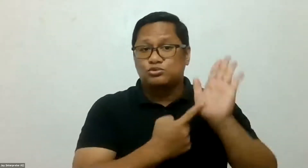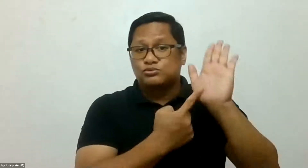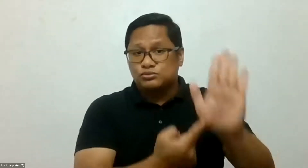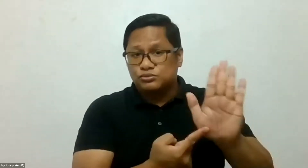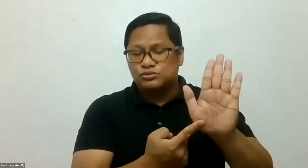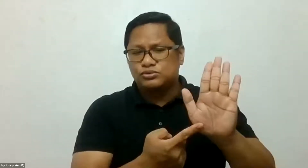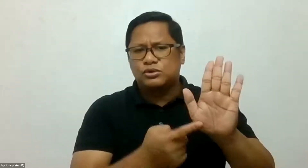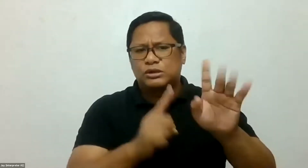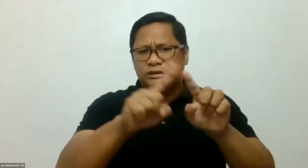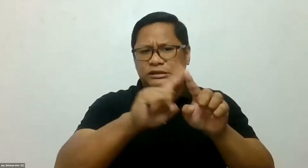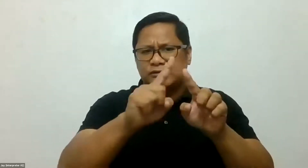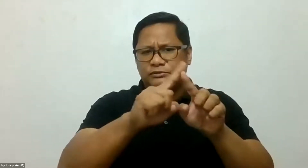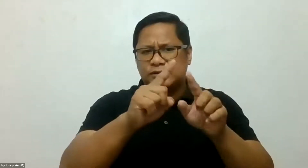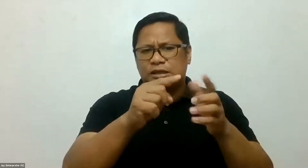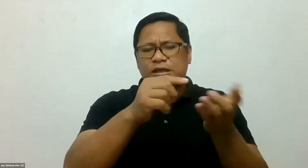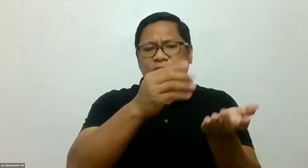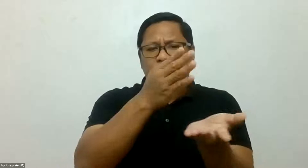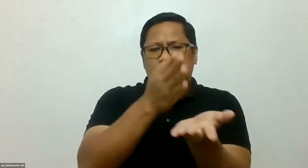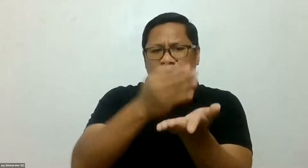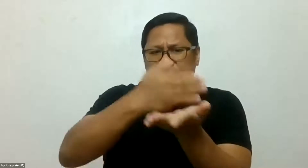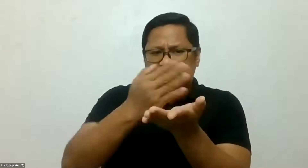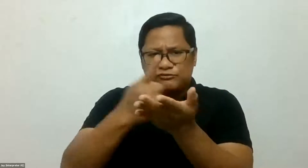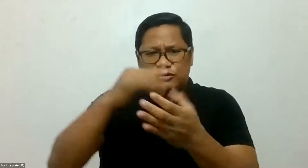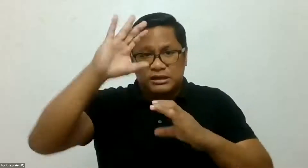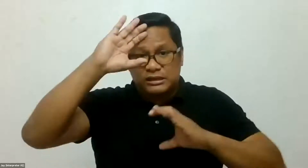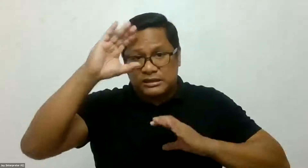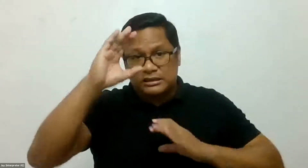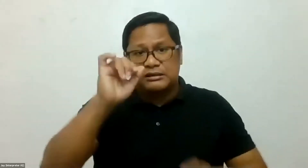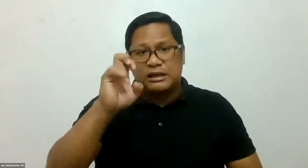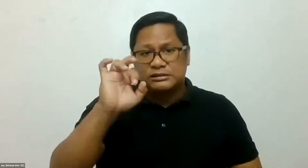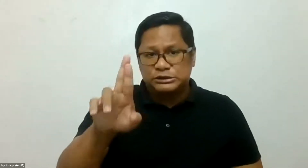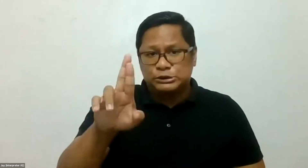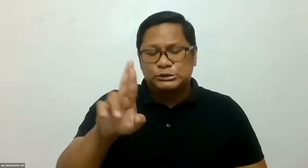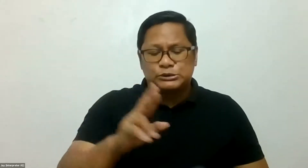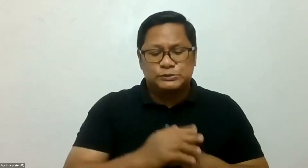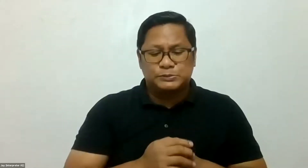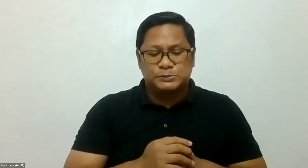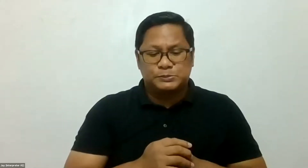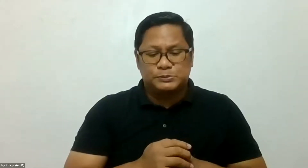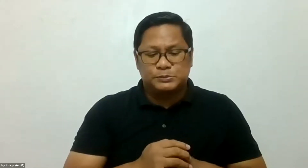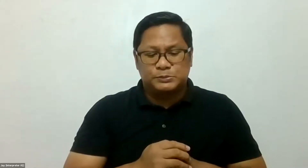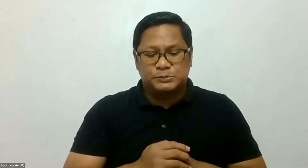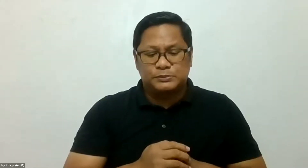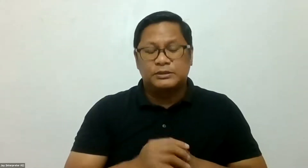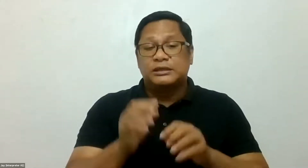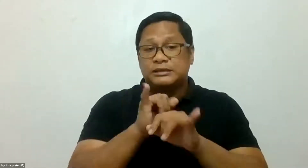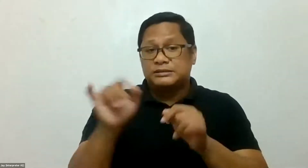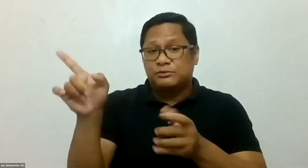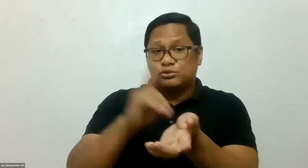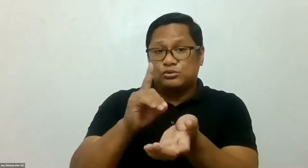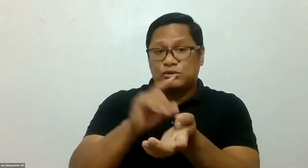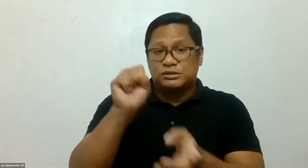breakdown of a proposed budget for cancer, and Doc Sena